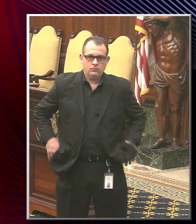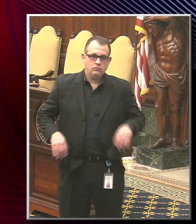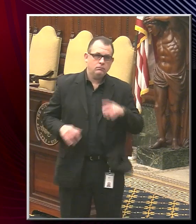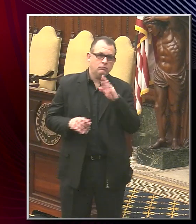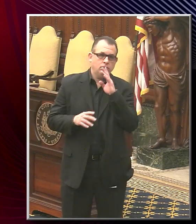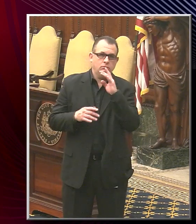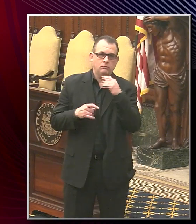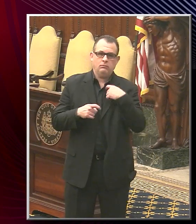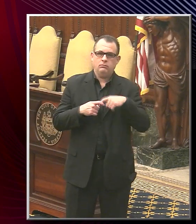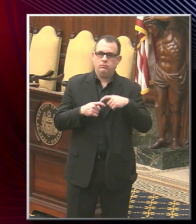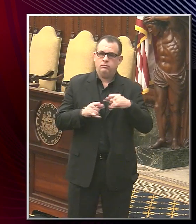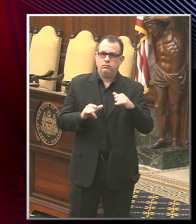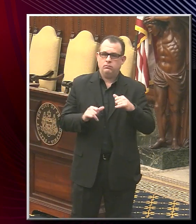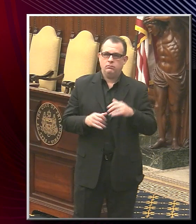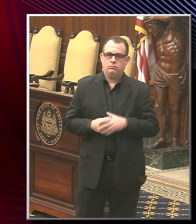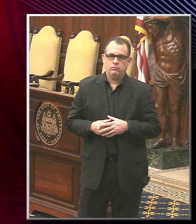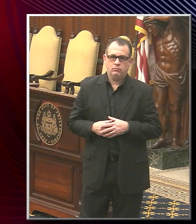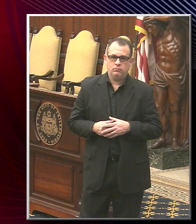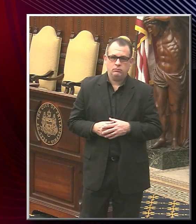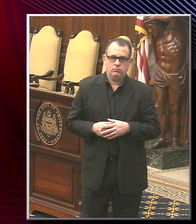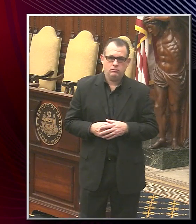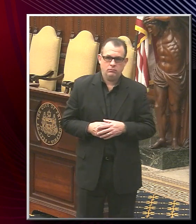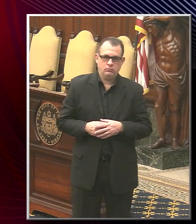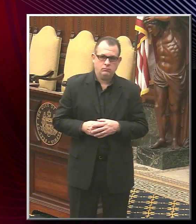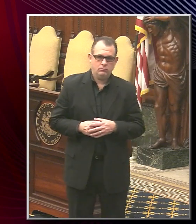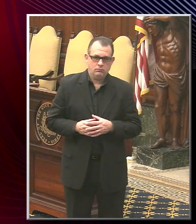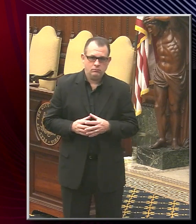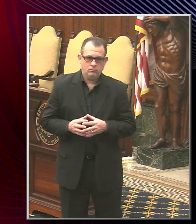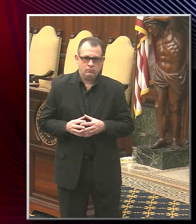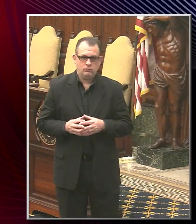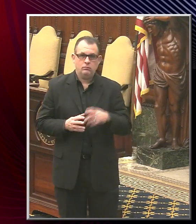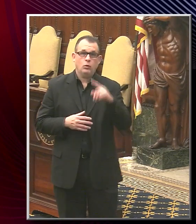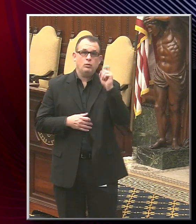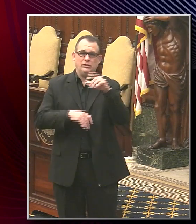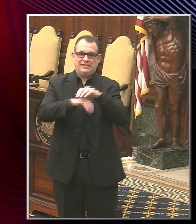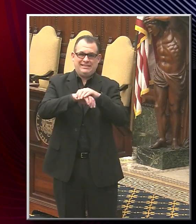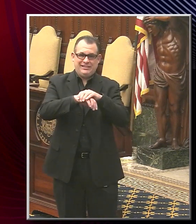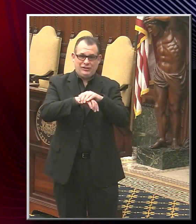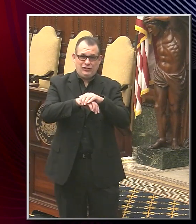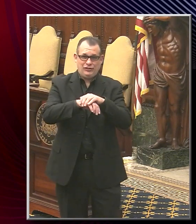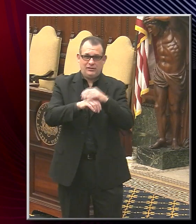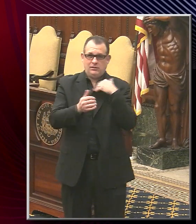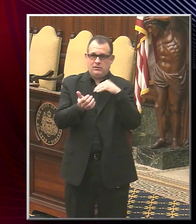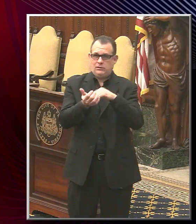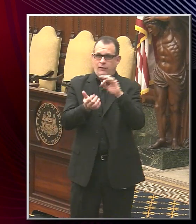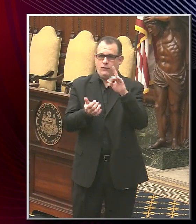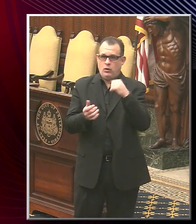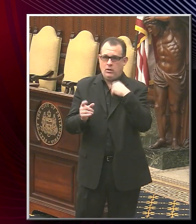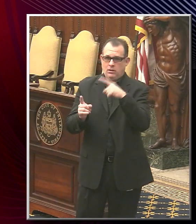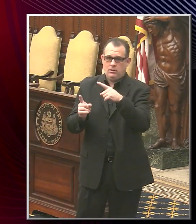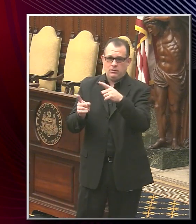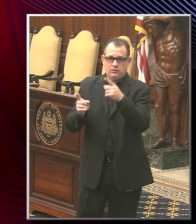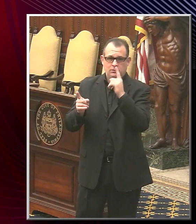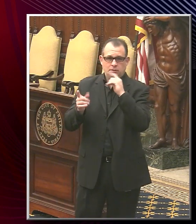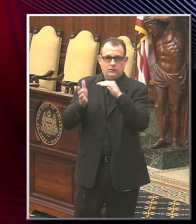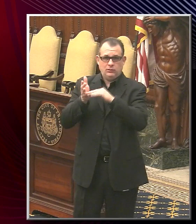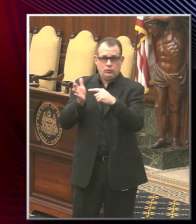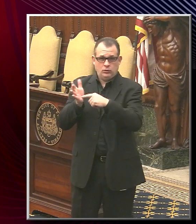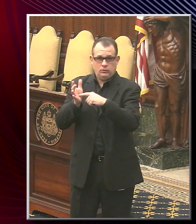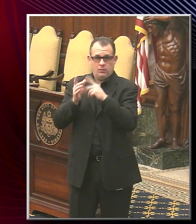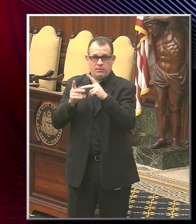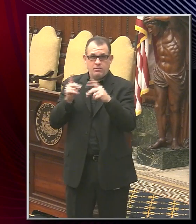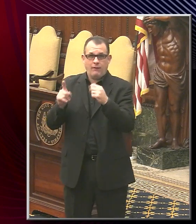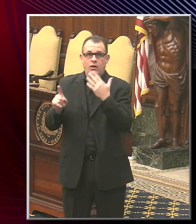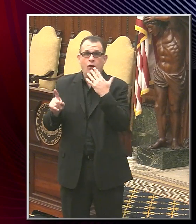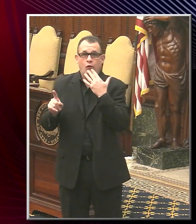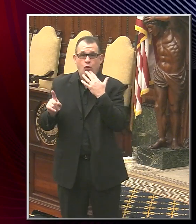injusta? Muchas gracias, Perla. The question is for Commissioner Farley. Recent studies show that populations of color